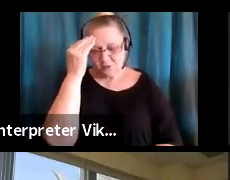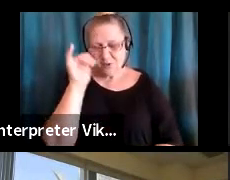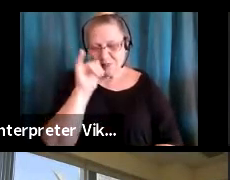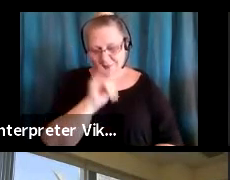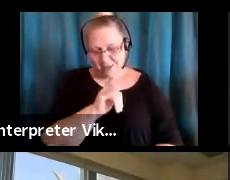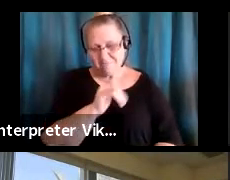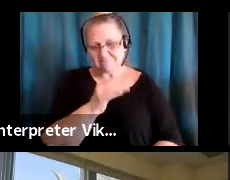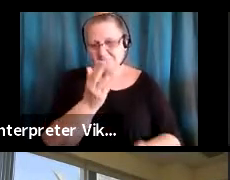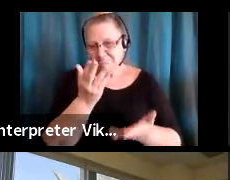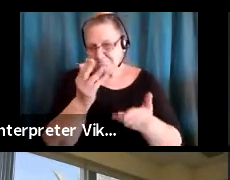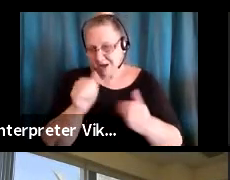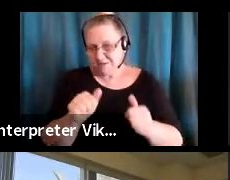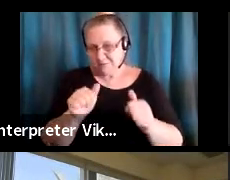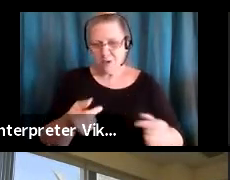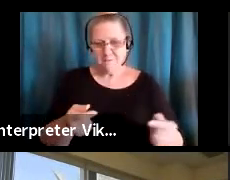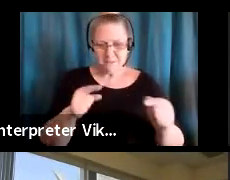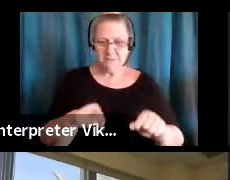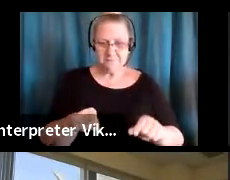happen, and